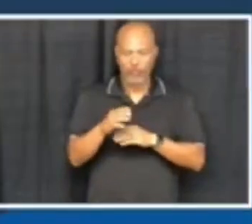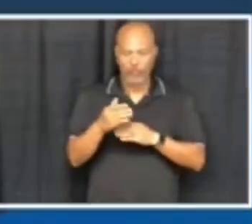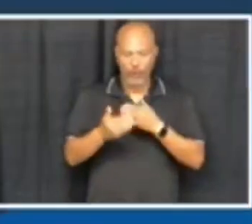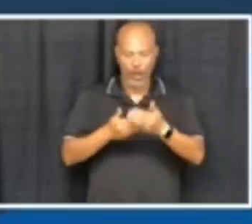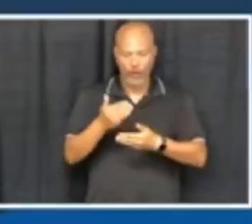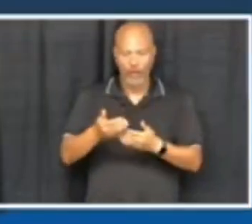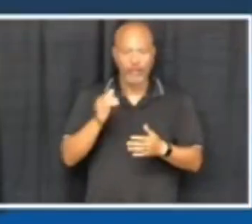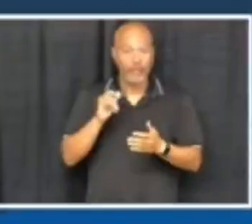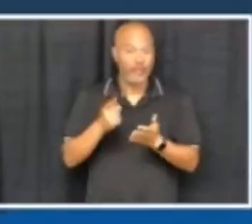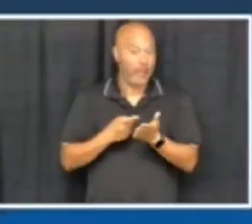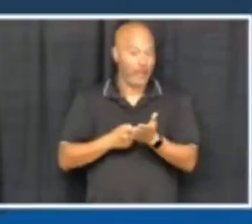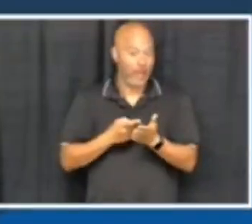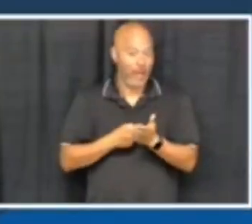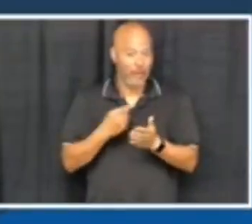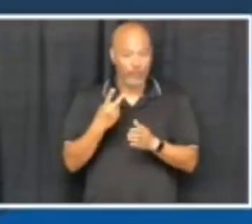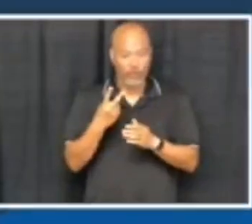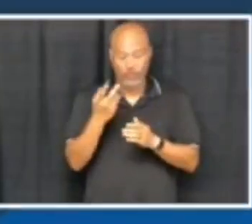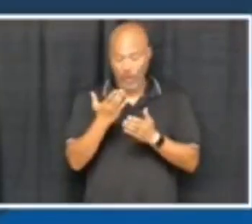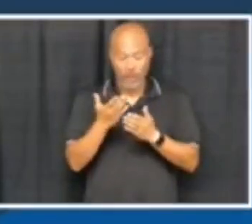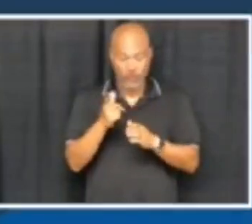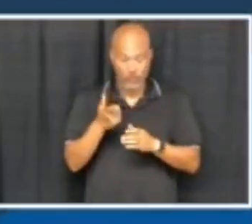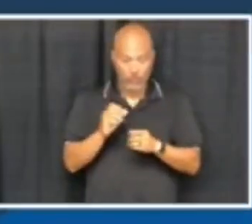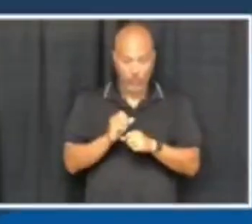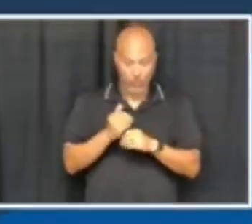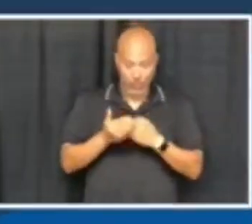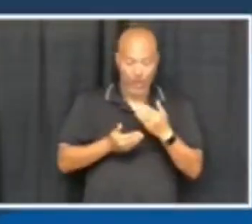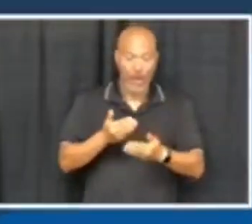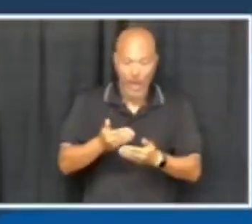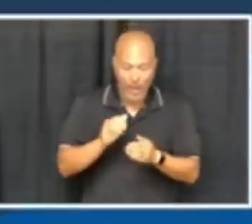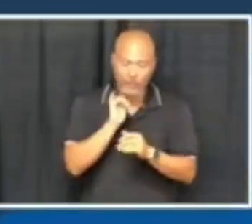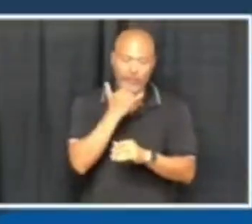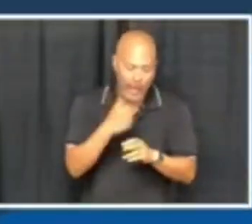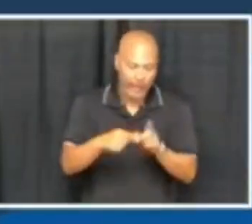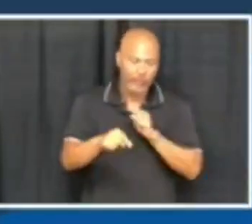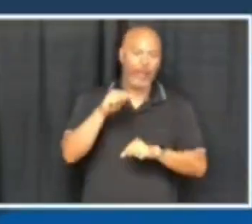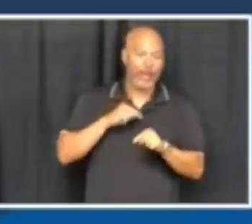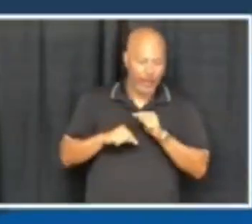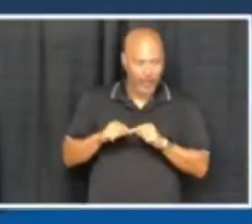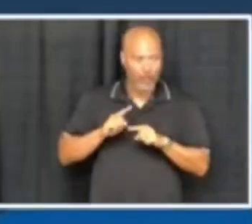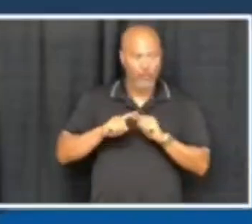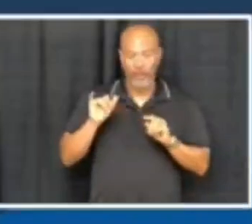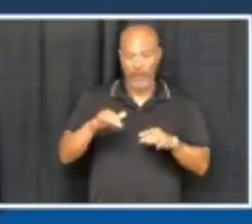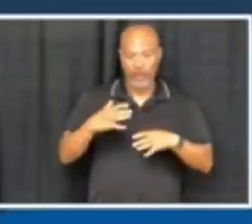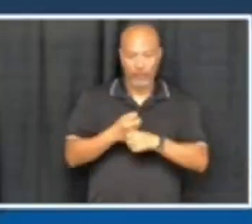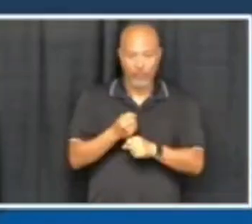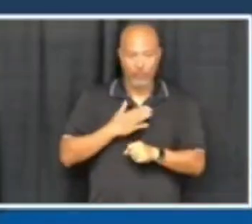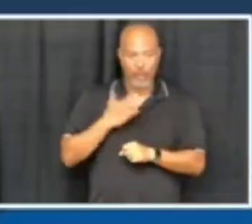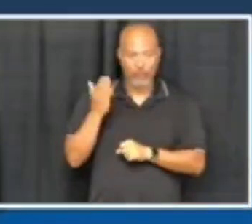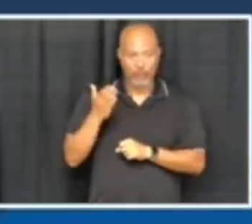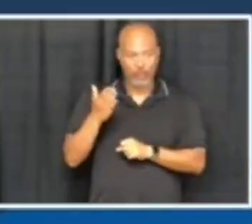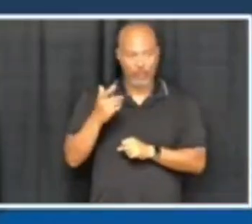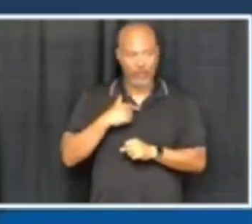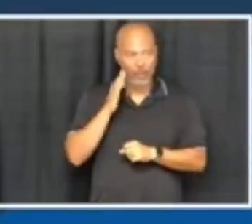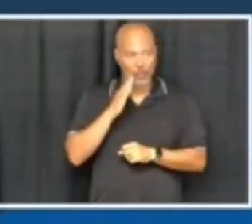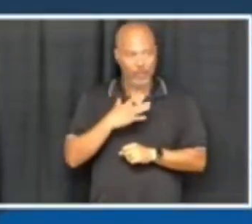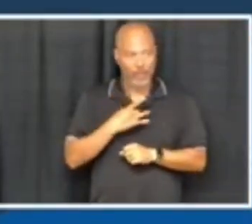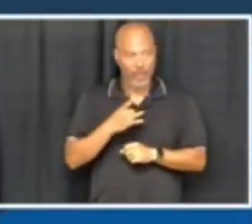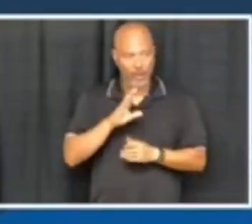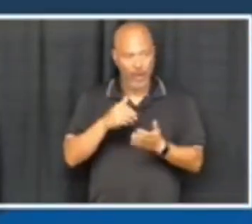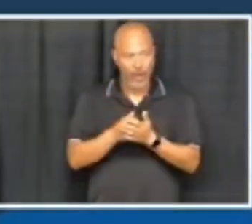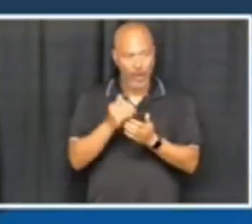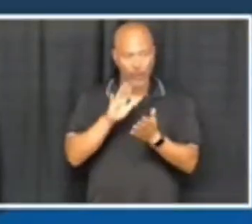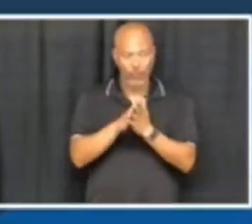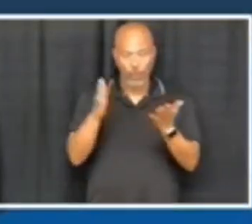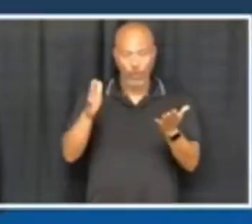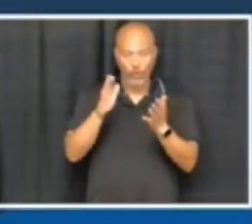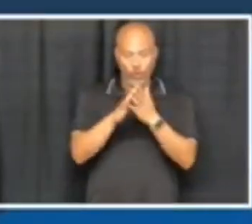and sometimes it's 2 steps forward, 1 step back. But that's pretty much going to conclude this presentation. I'd like to give all glory